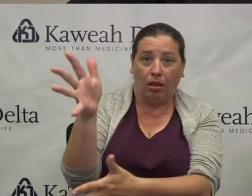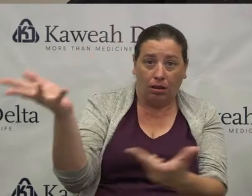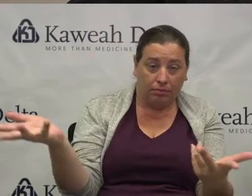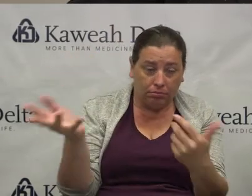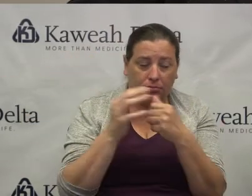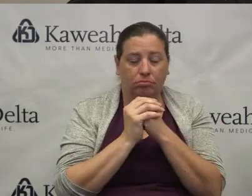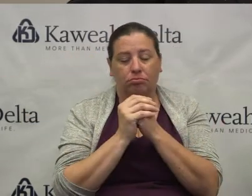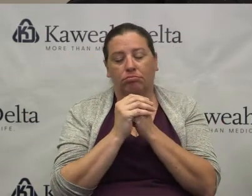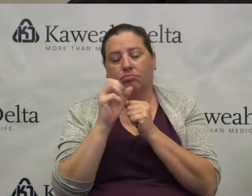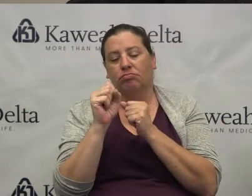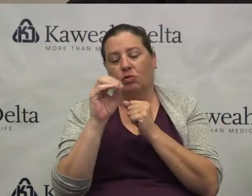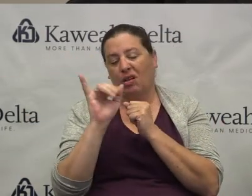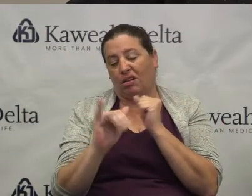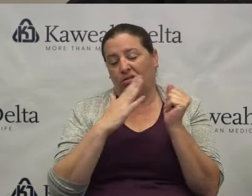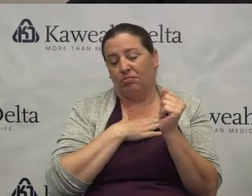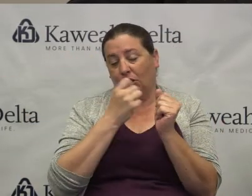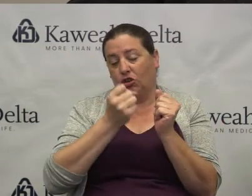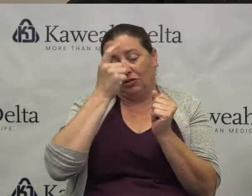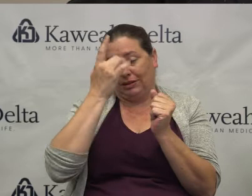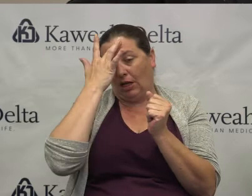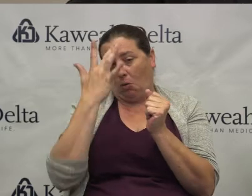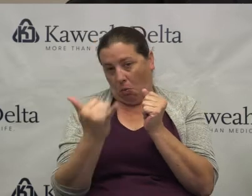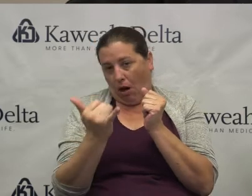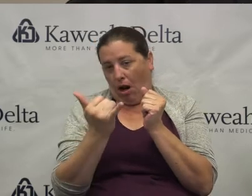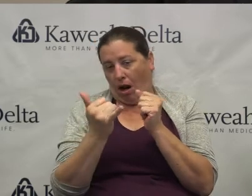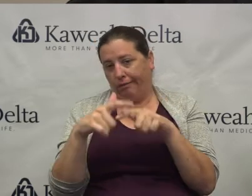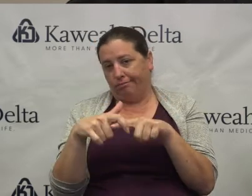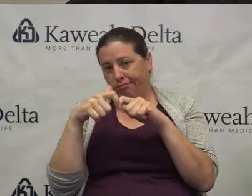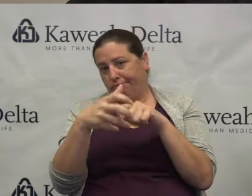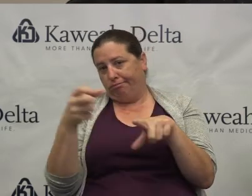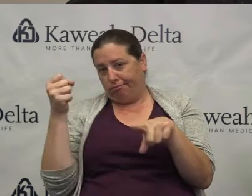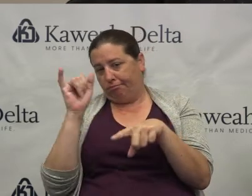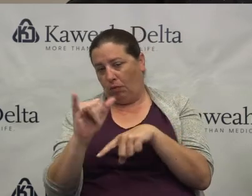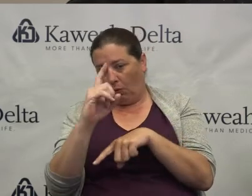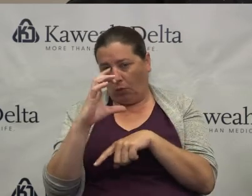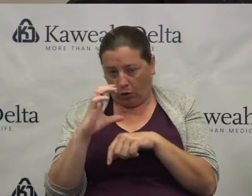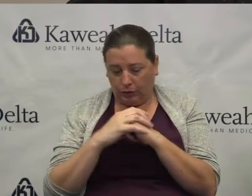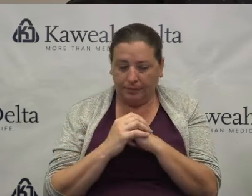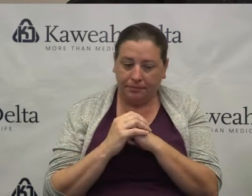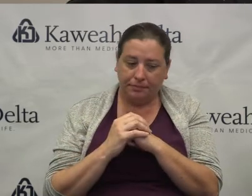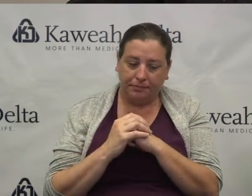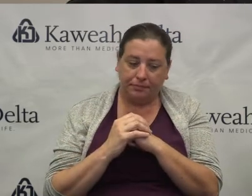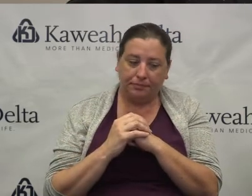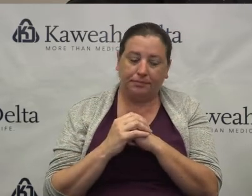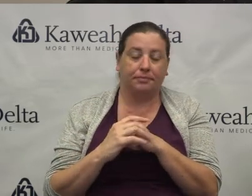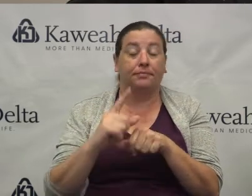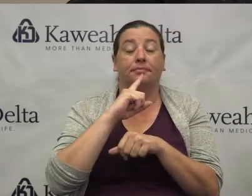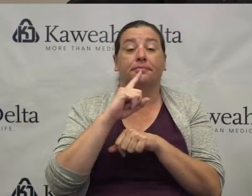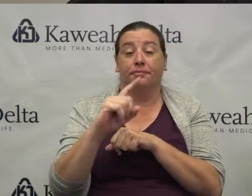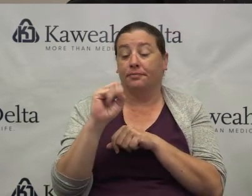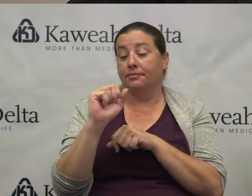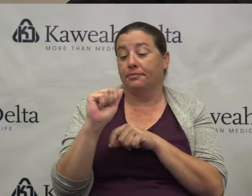that's my understanding of why those 100 beds were pulled back. And absolutely, the San Joaquin Valley